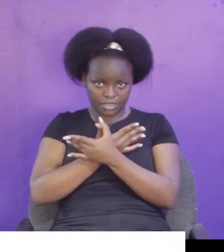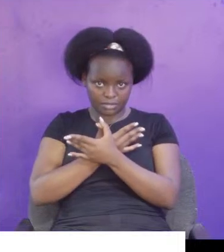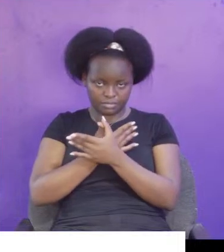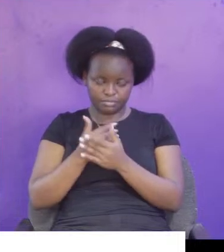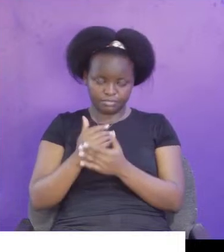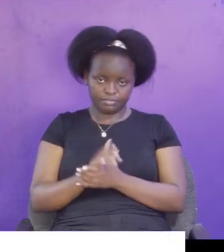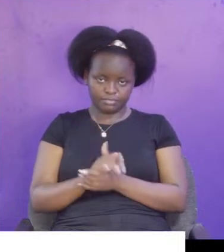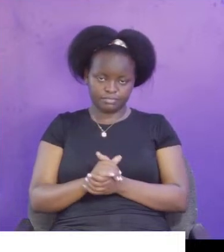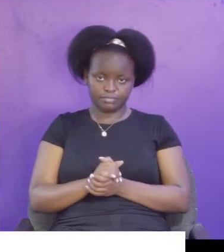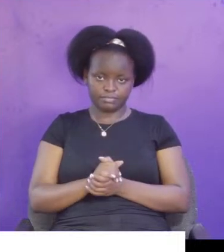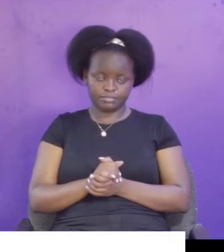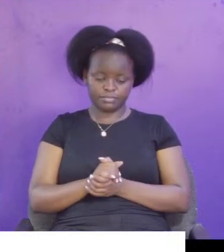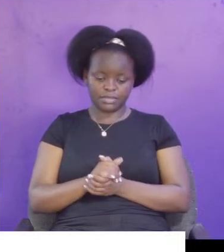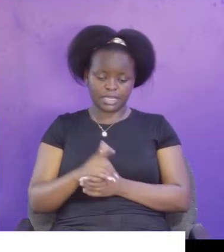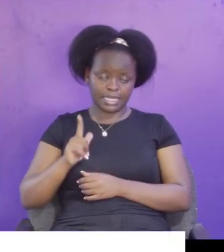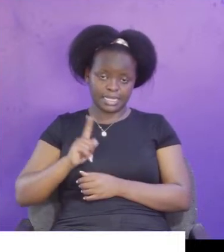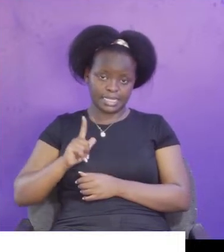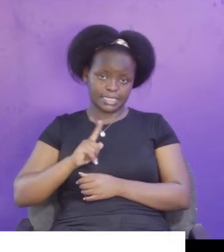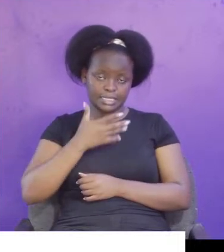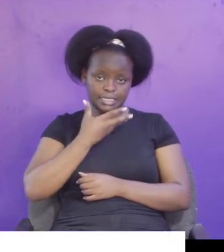Ladies and gentlemen,